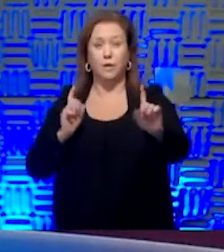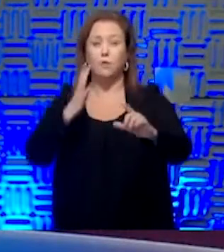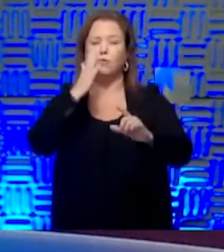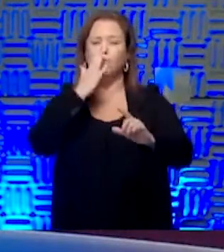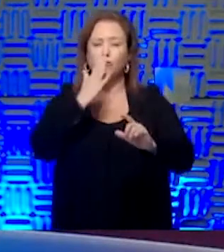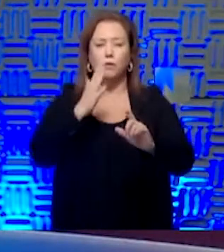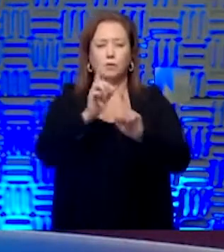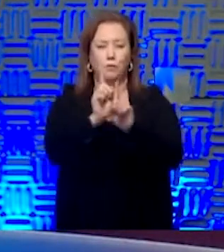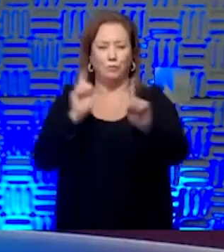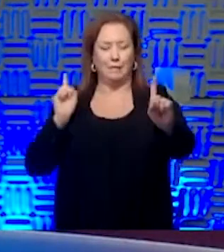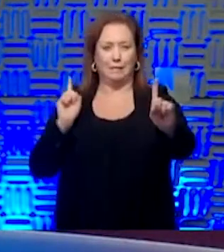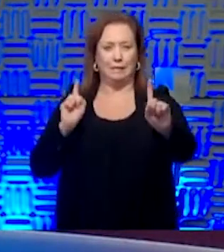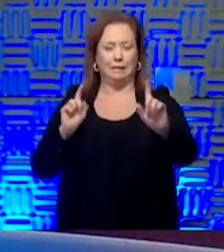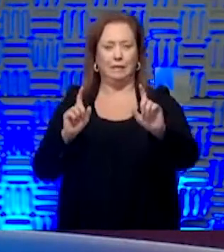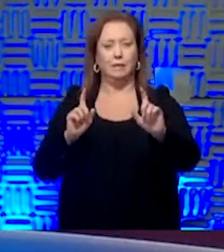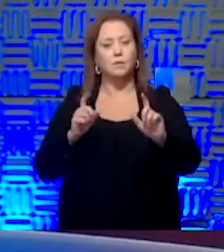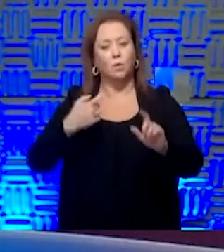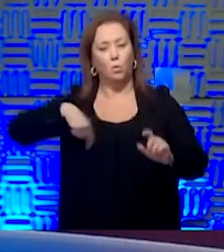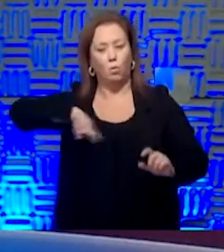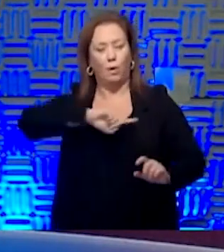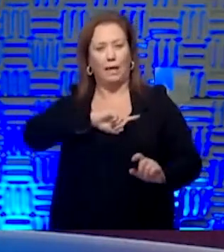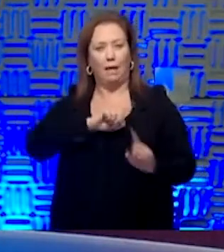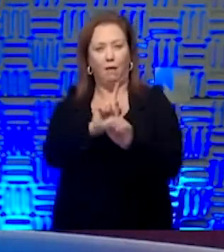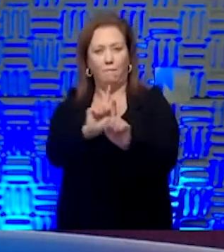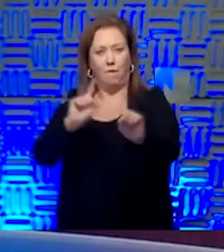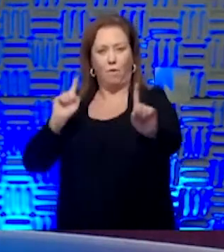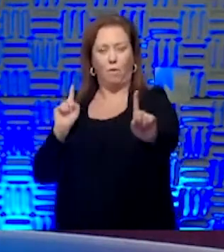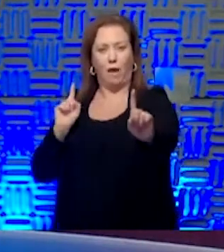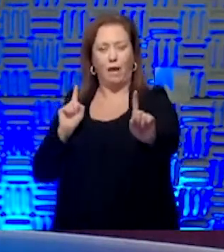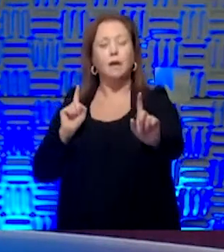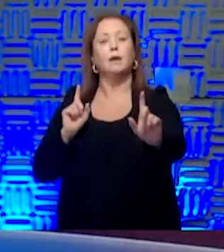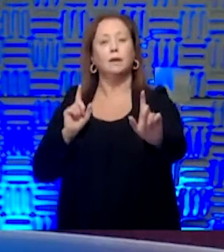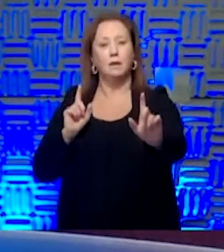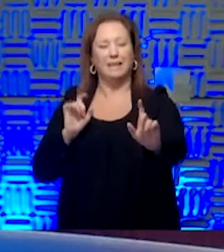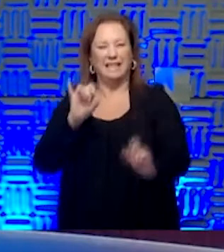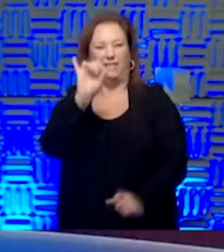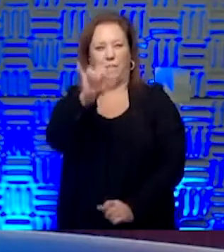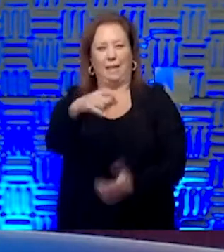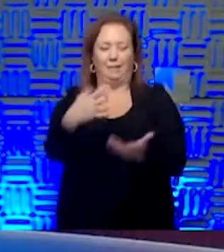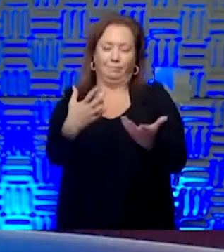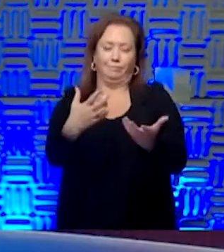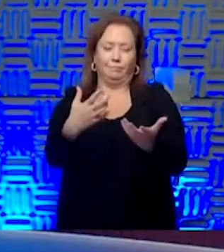social distancing so that we keep ourselves far away from